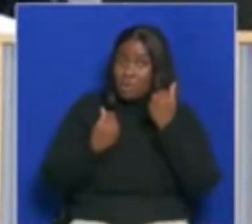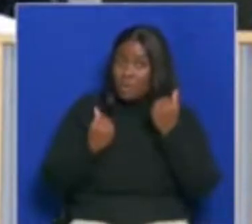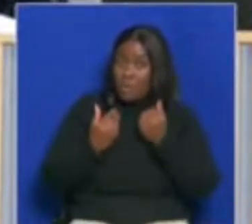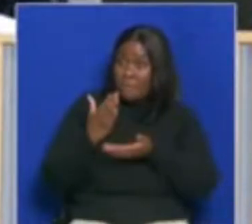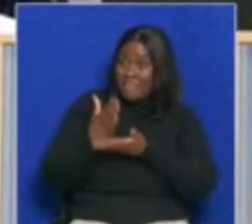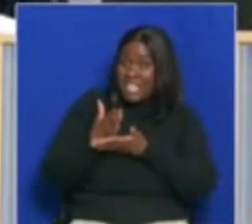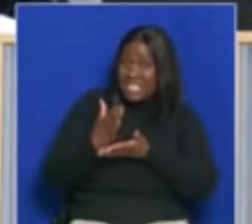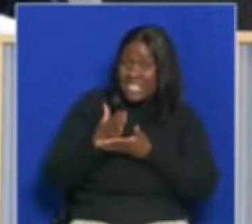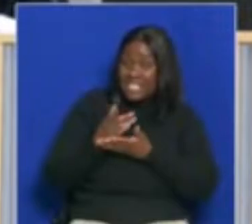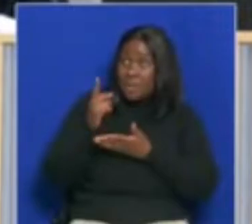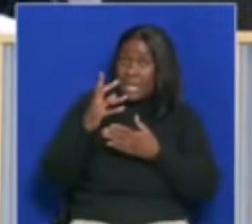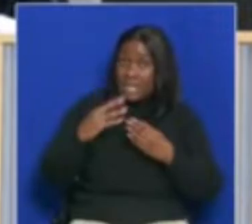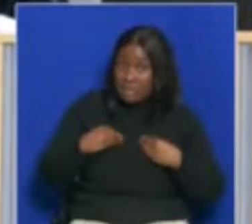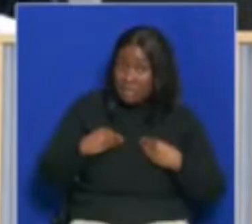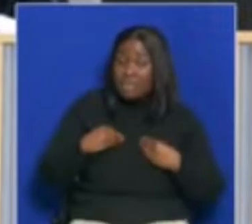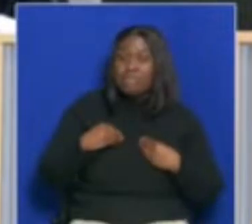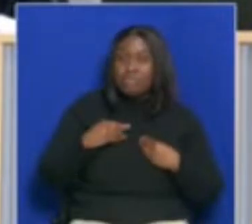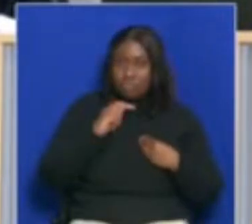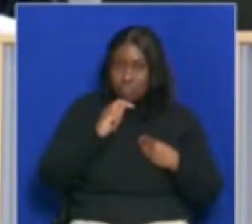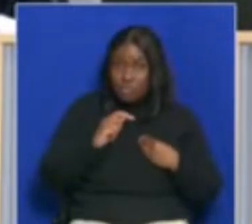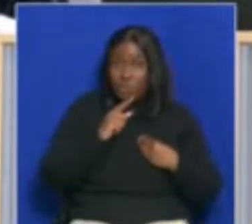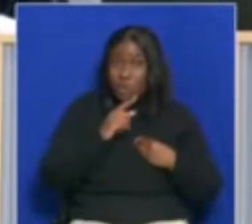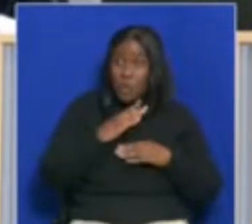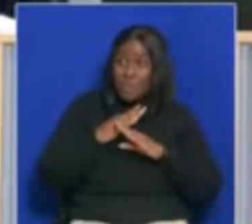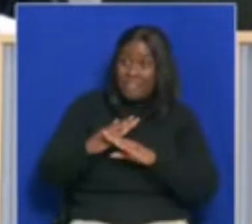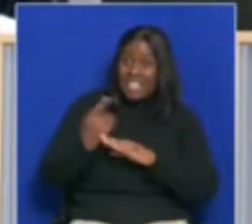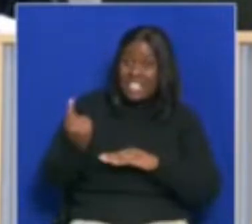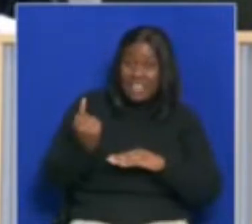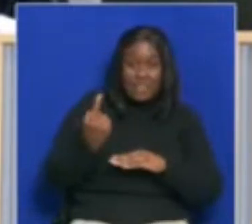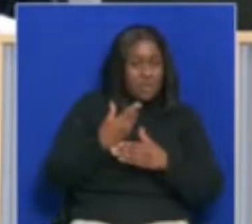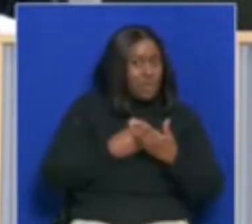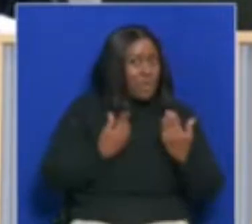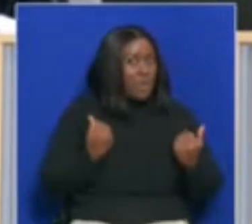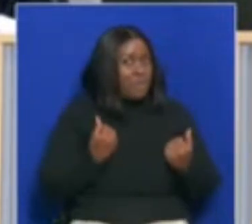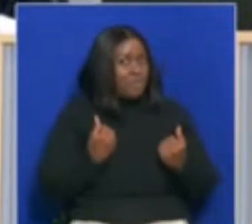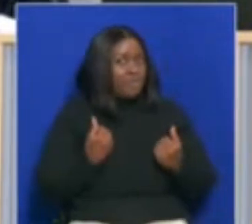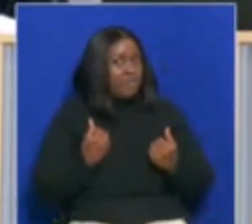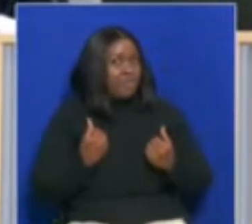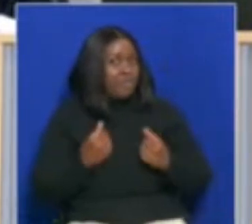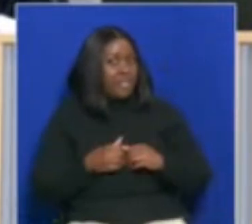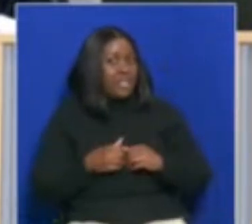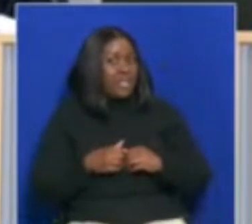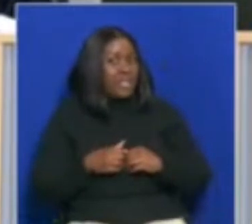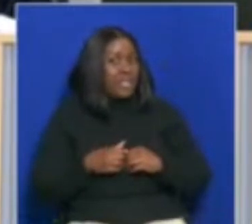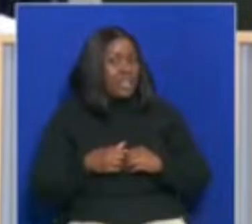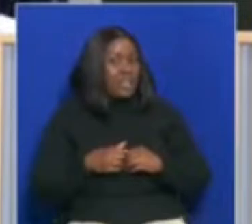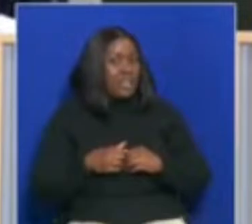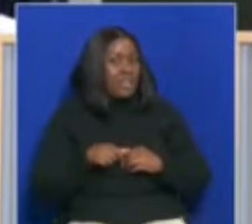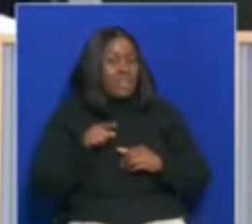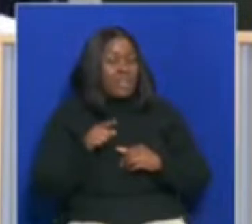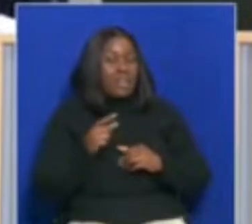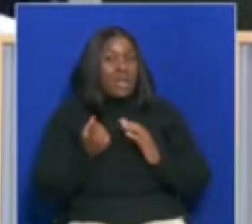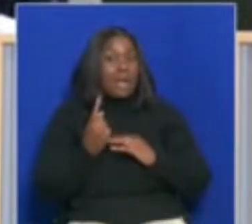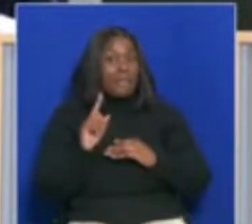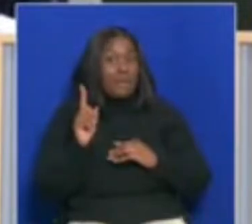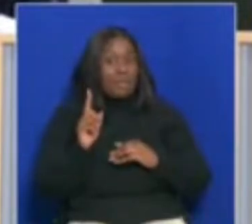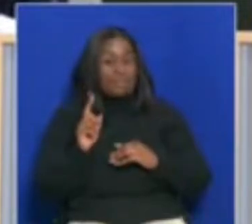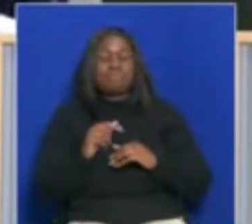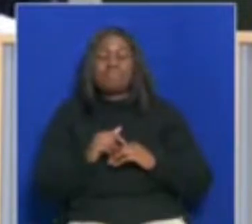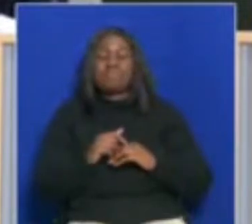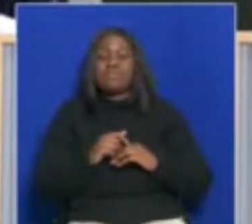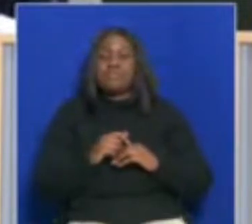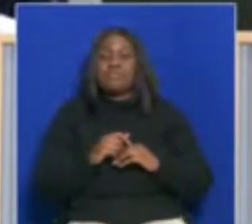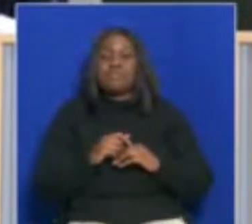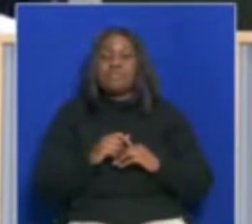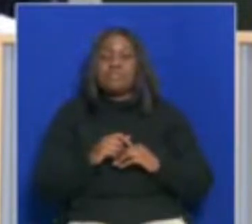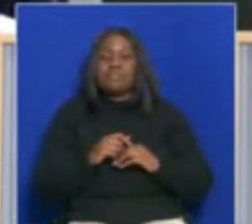indeed defending yourself. Because especially look what's happening here. The overall or the